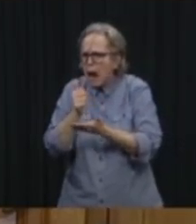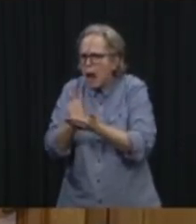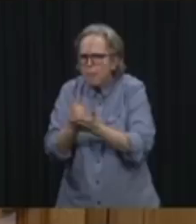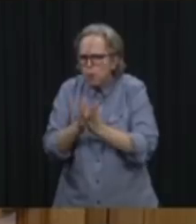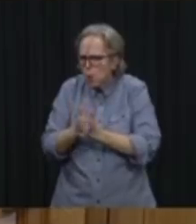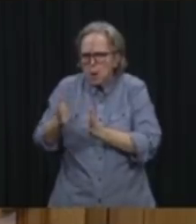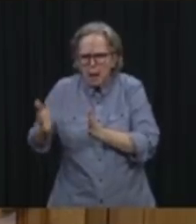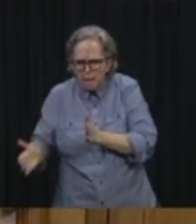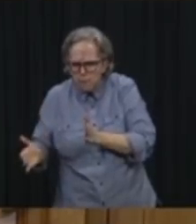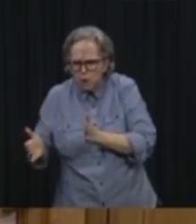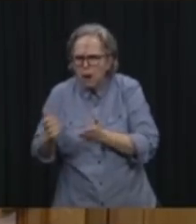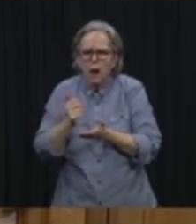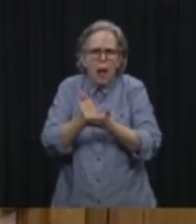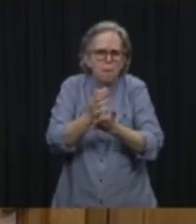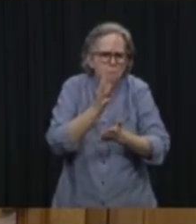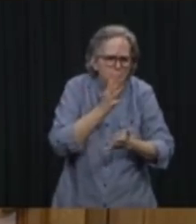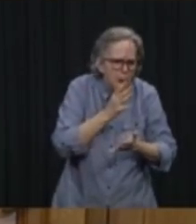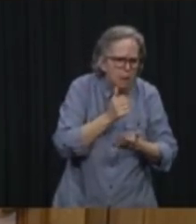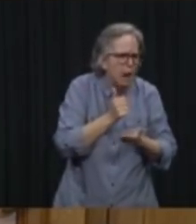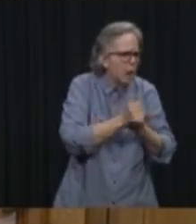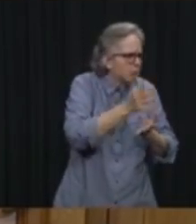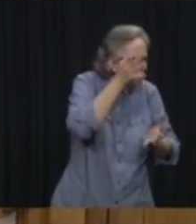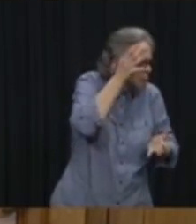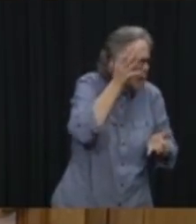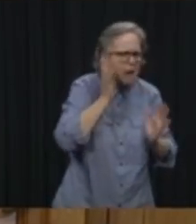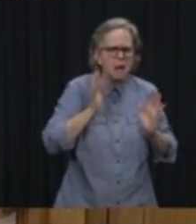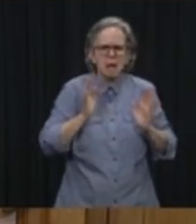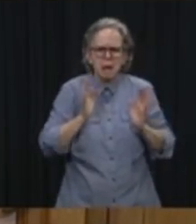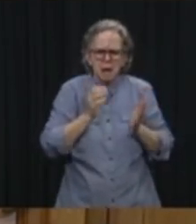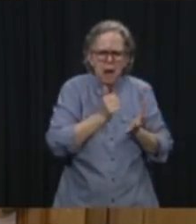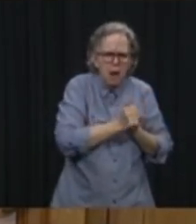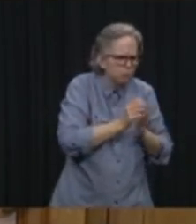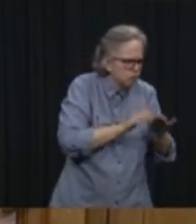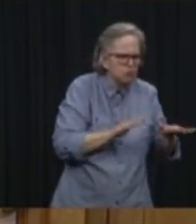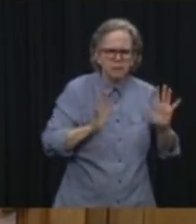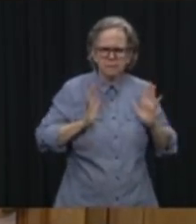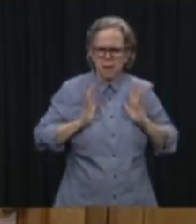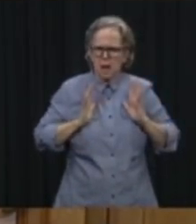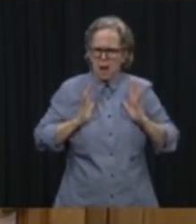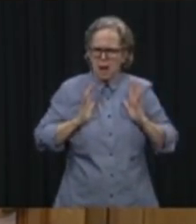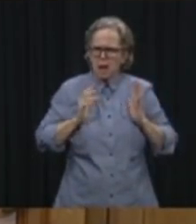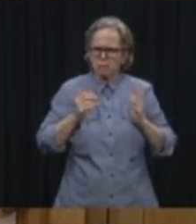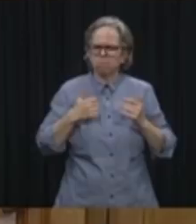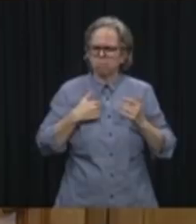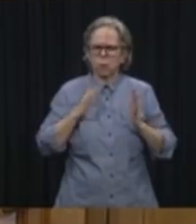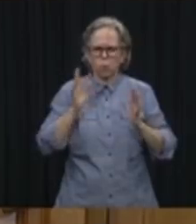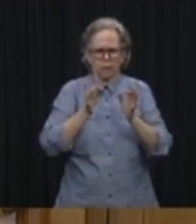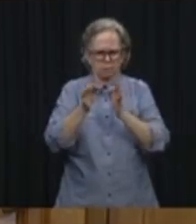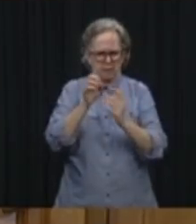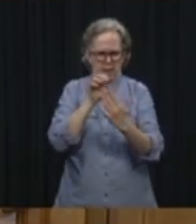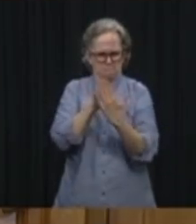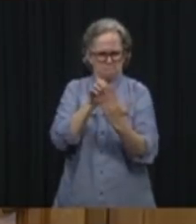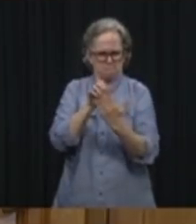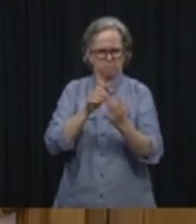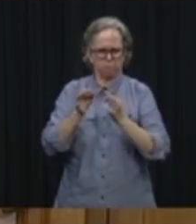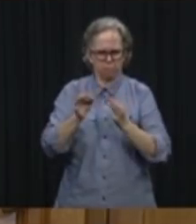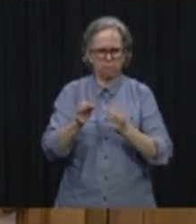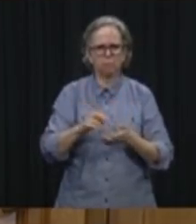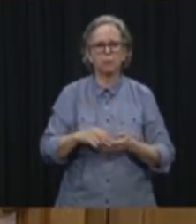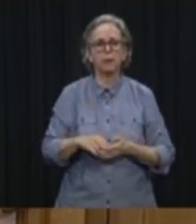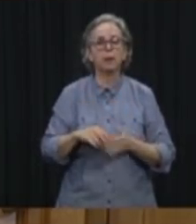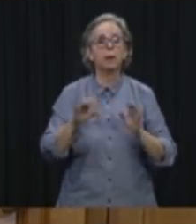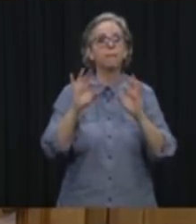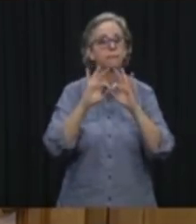dad, your child. I'll just read from it. To care for a family member, a friend, or pet in